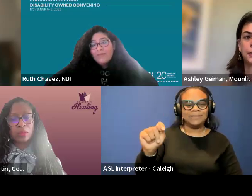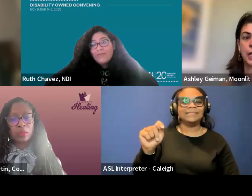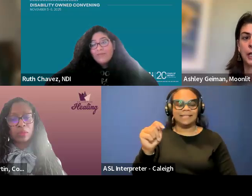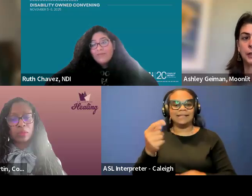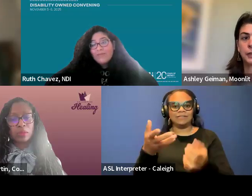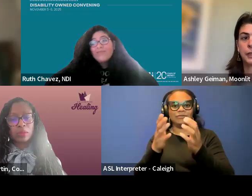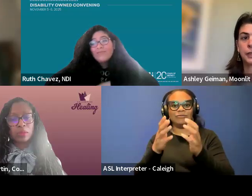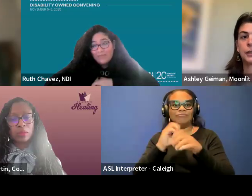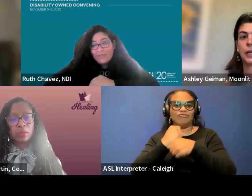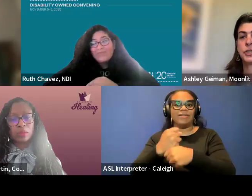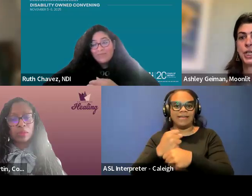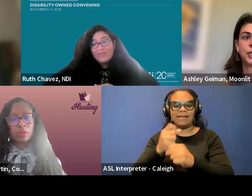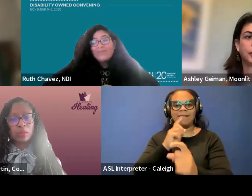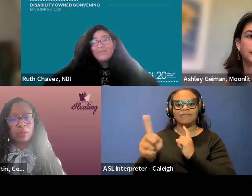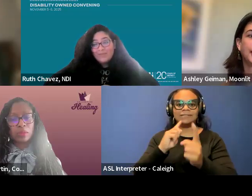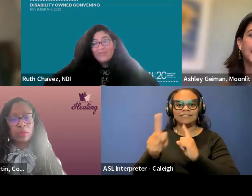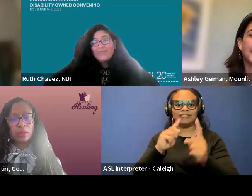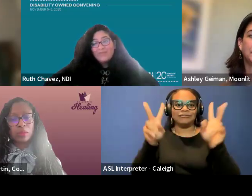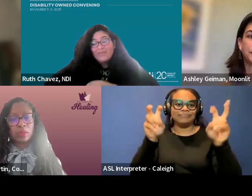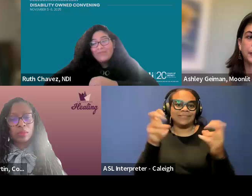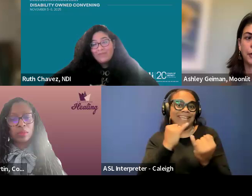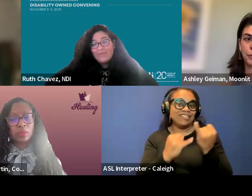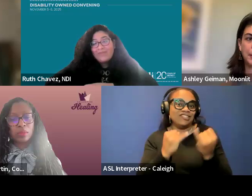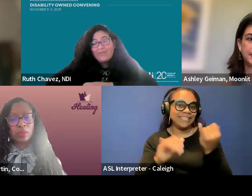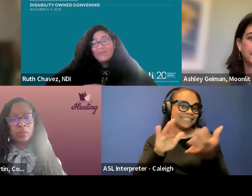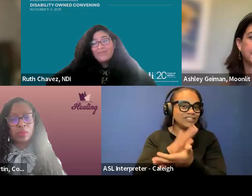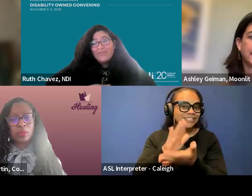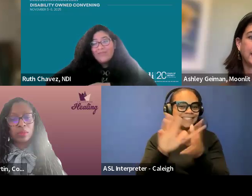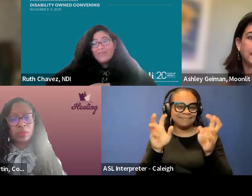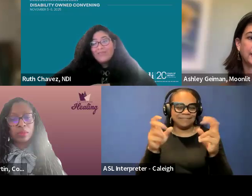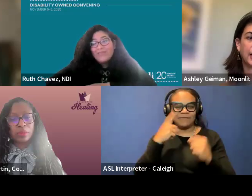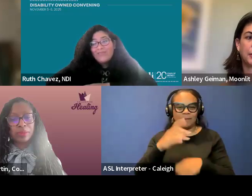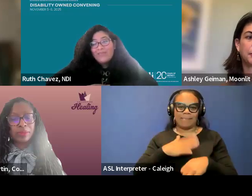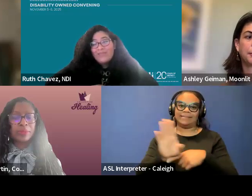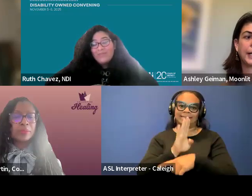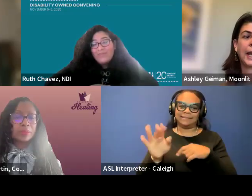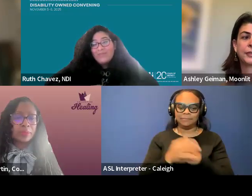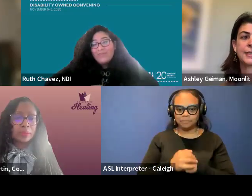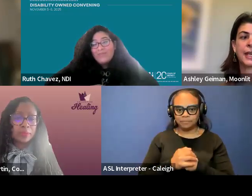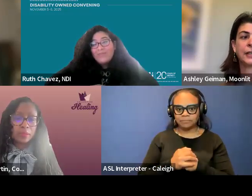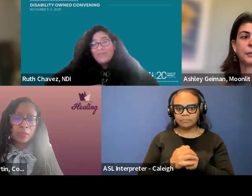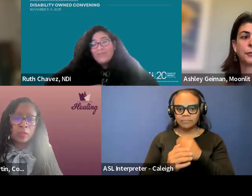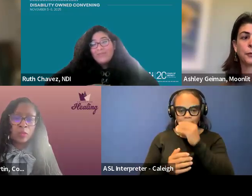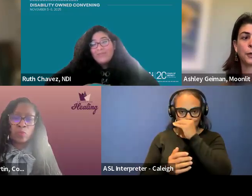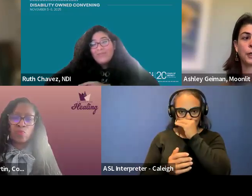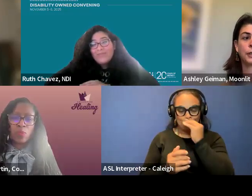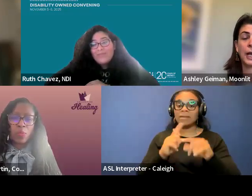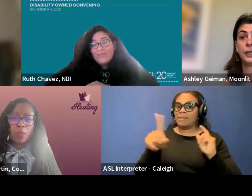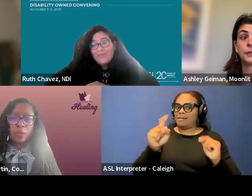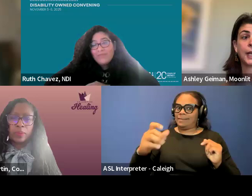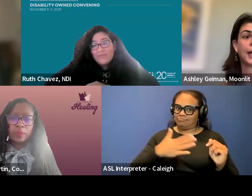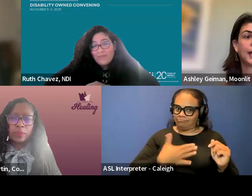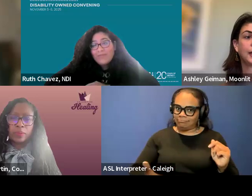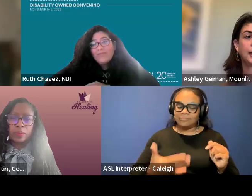conversational cheat sheet for my business. And but I have to say that before